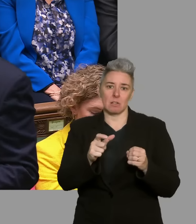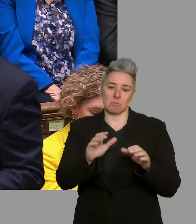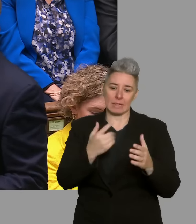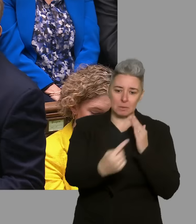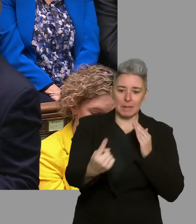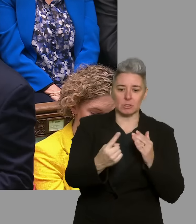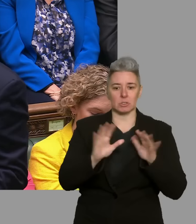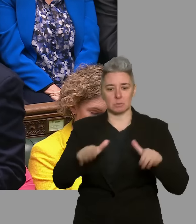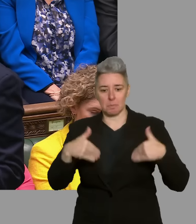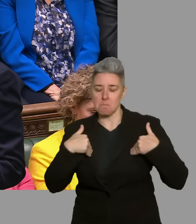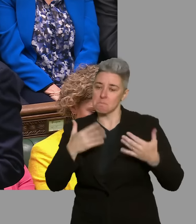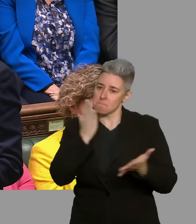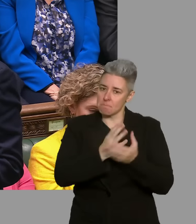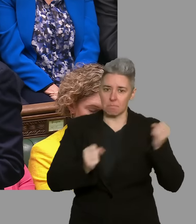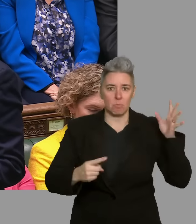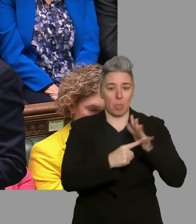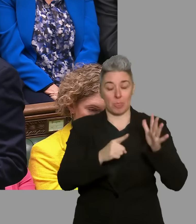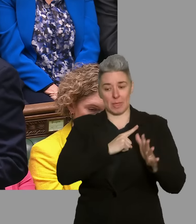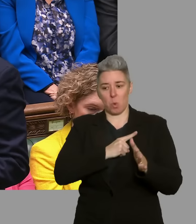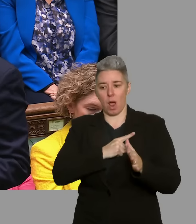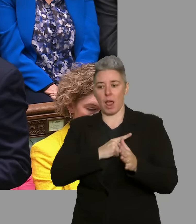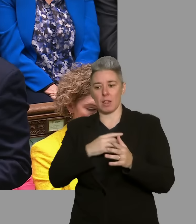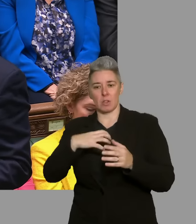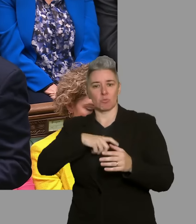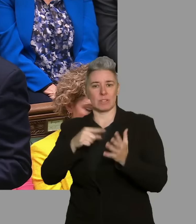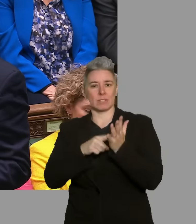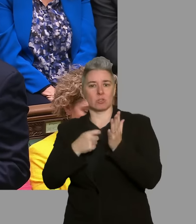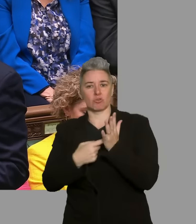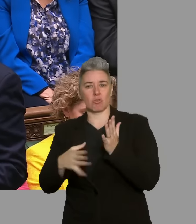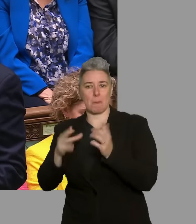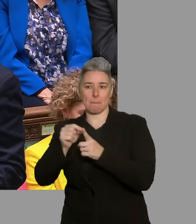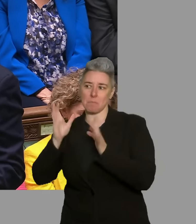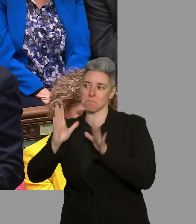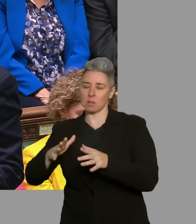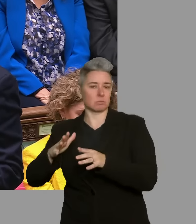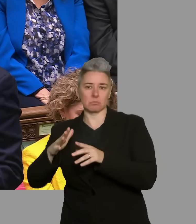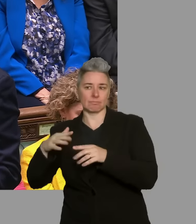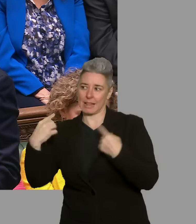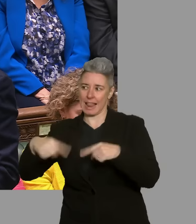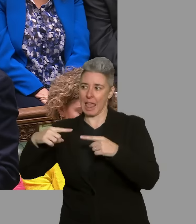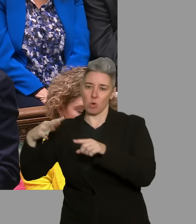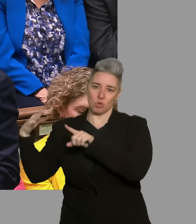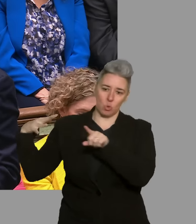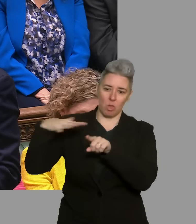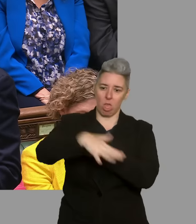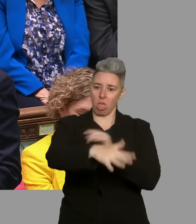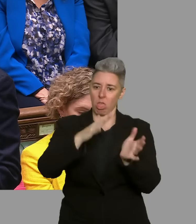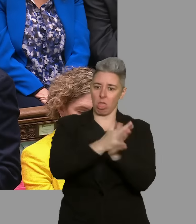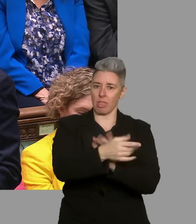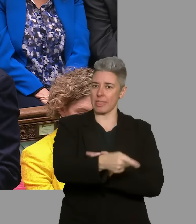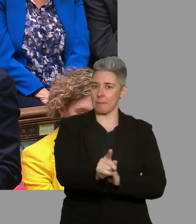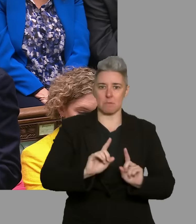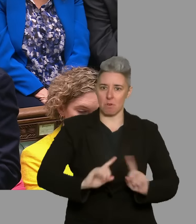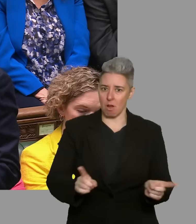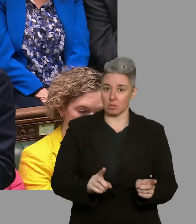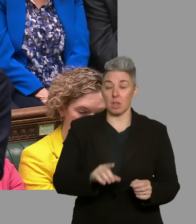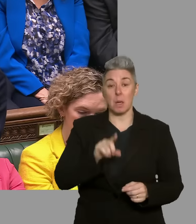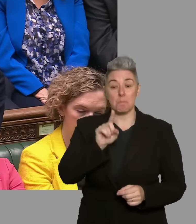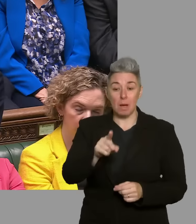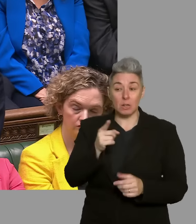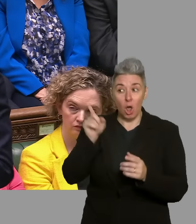Trump's not the only one, Mr. Speaker. The last government spent years undermining the BBC's independence